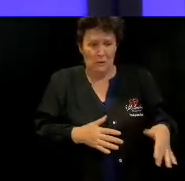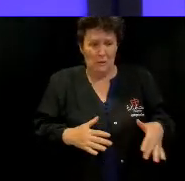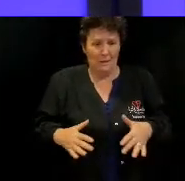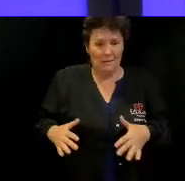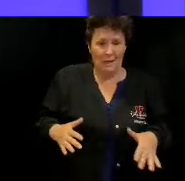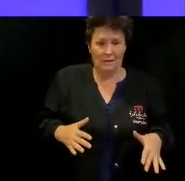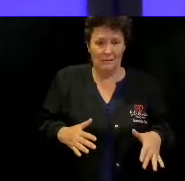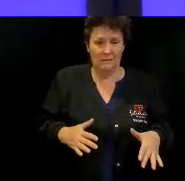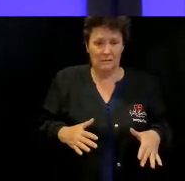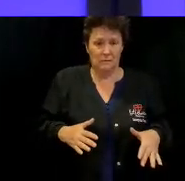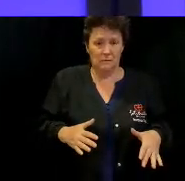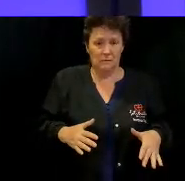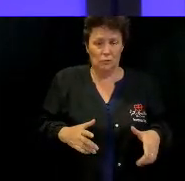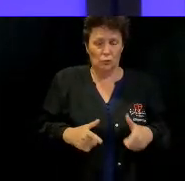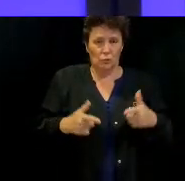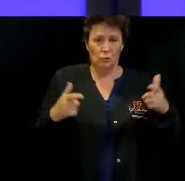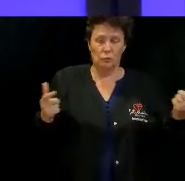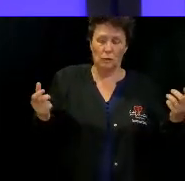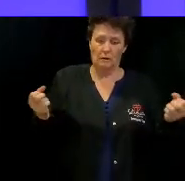Great fear.